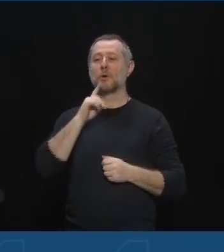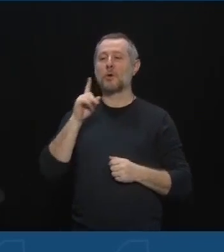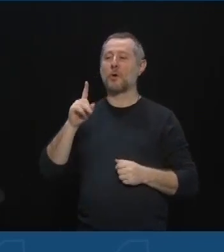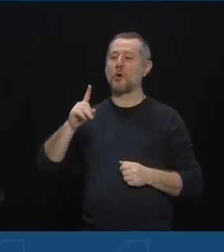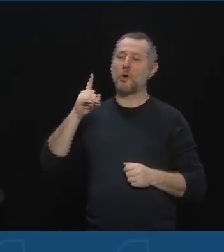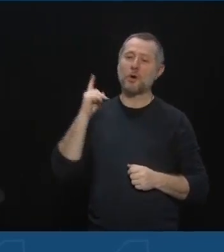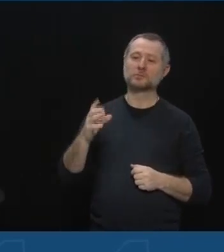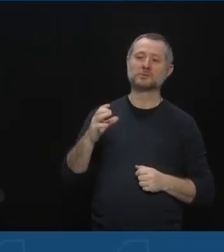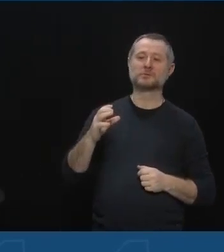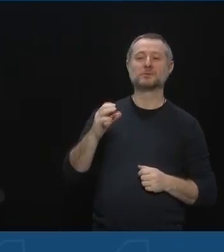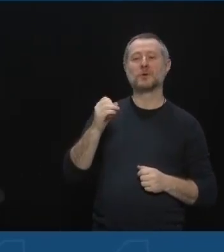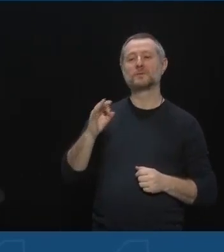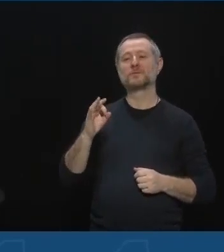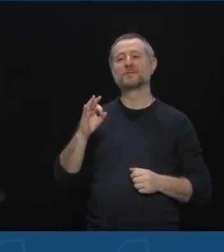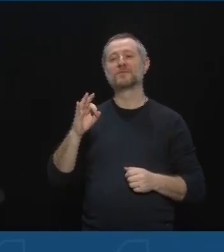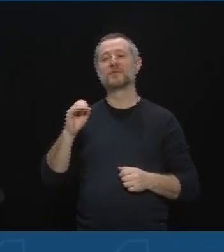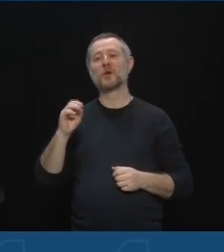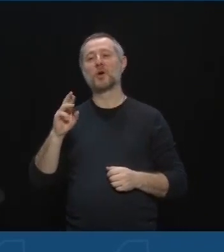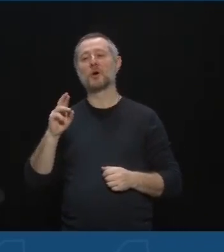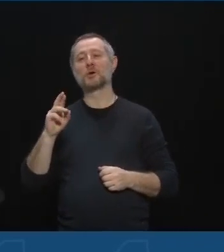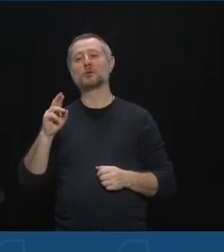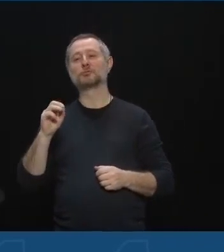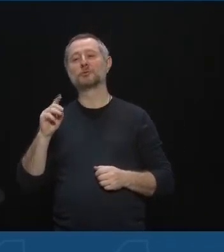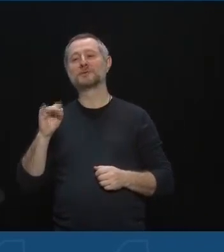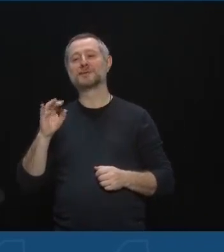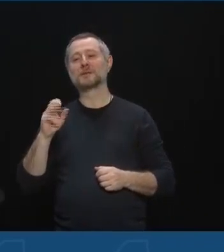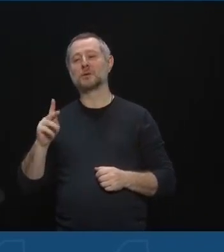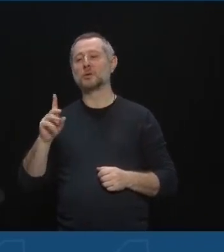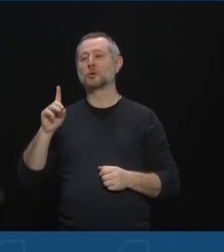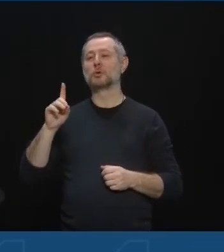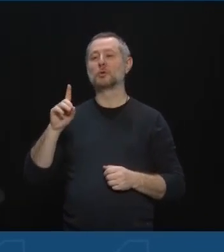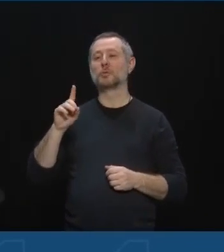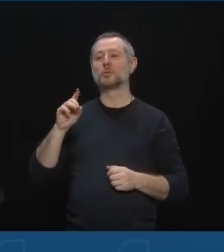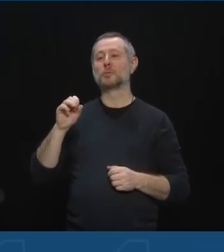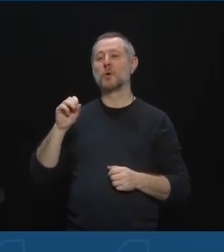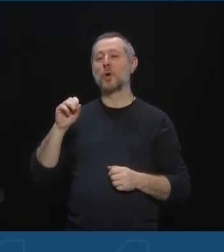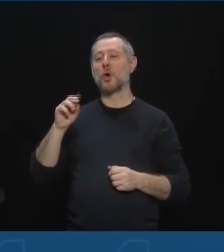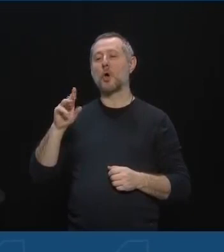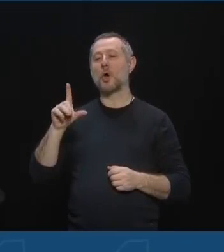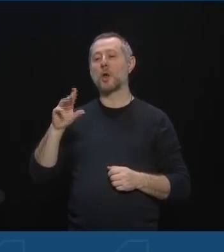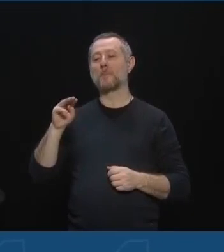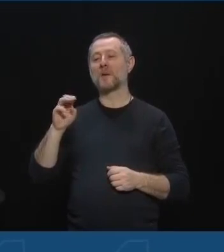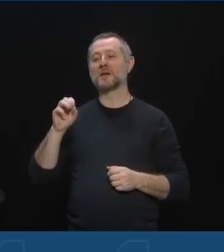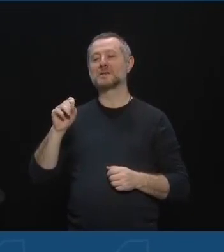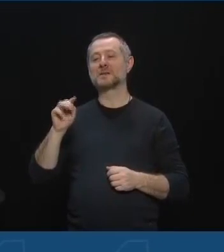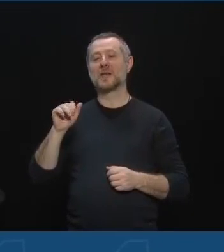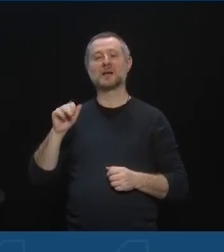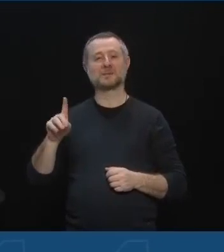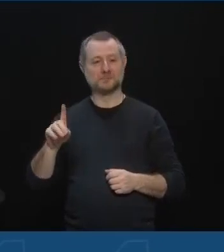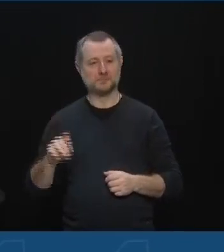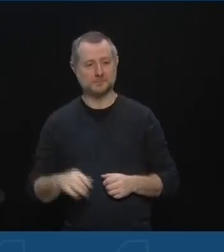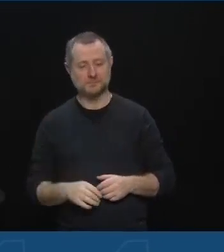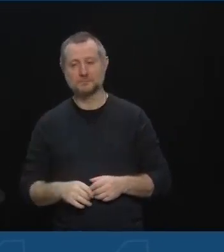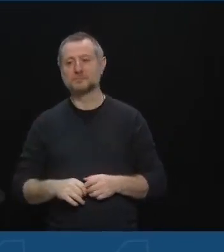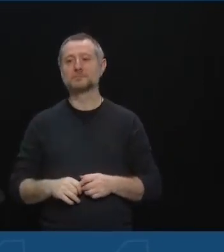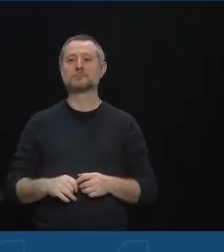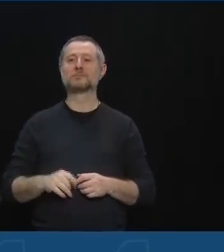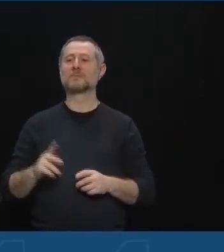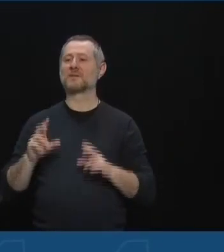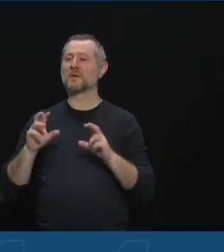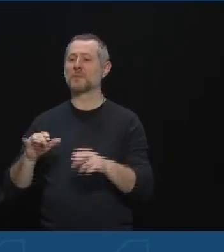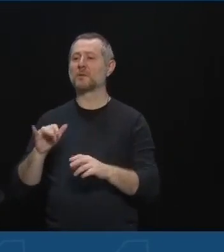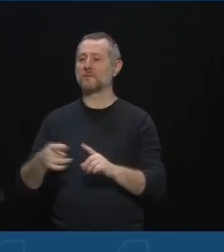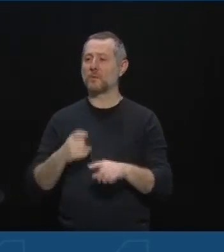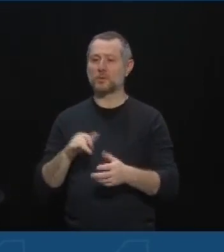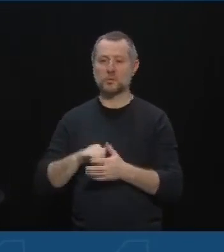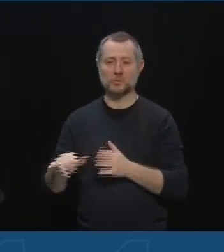is located in an Olmsted Park. This partnership with New York State and the investments that New York State and Governor Hochul are making